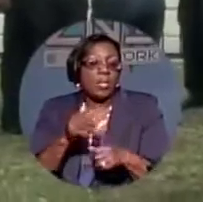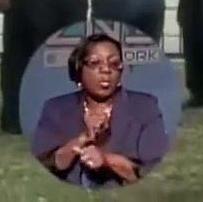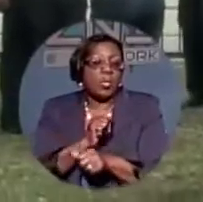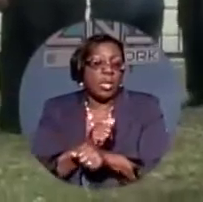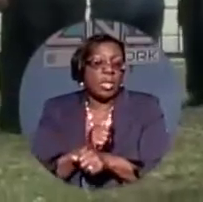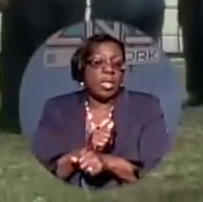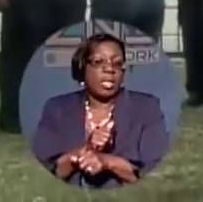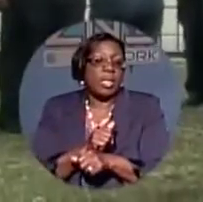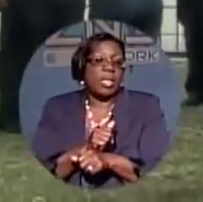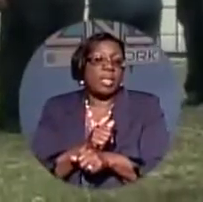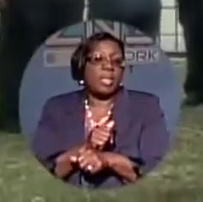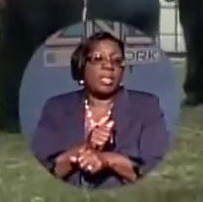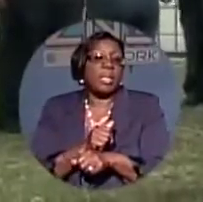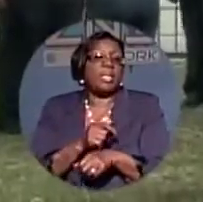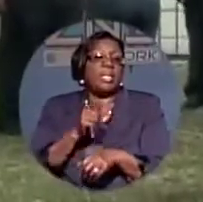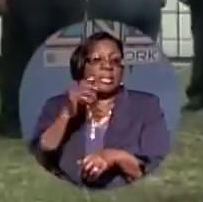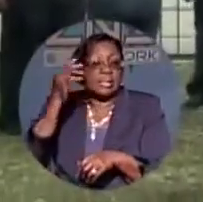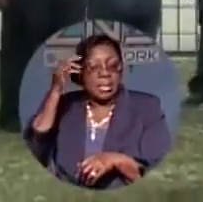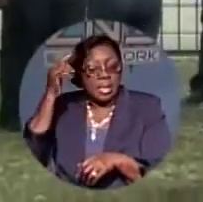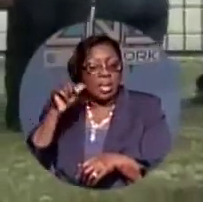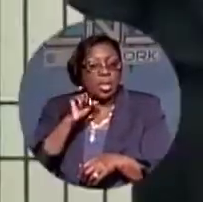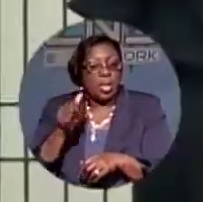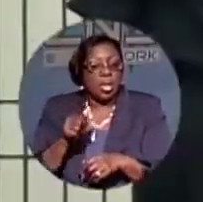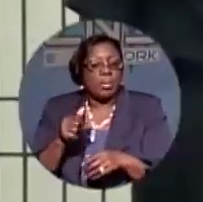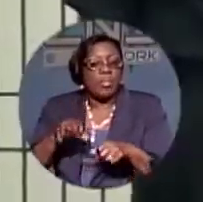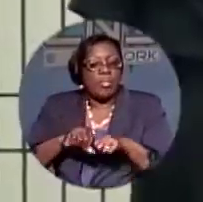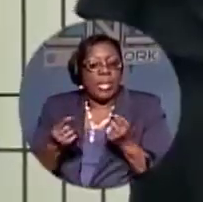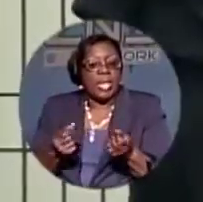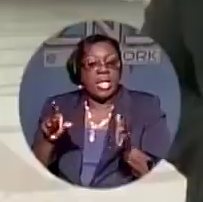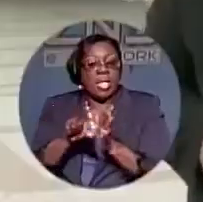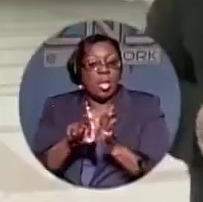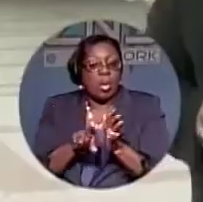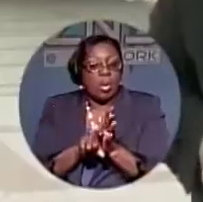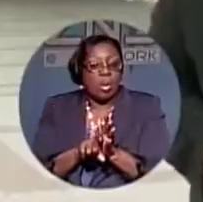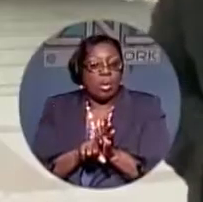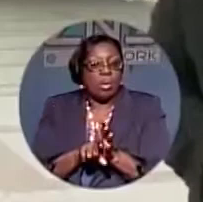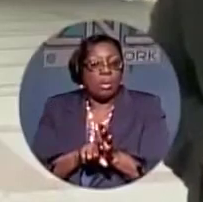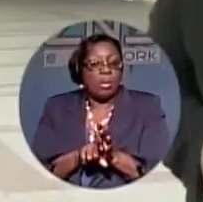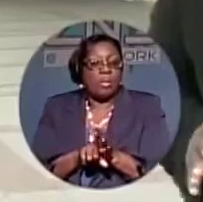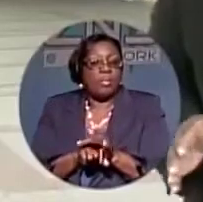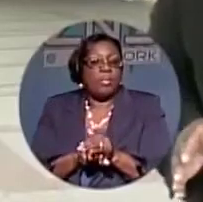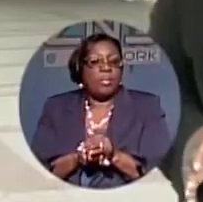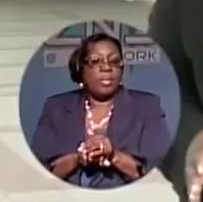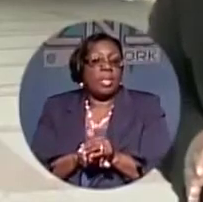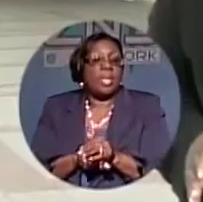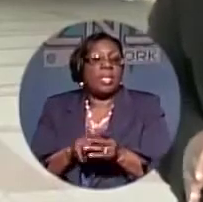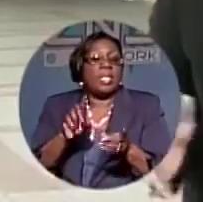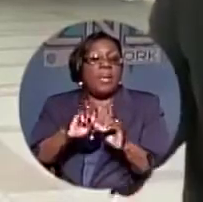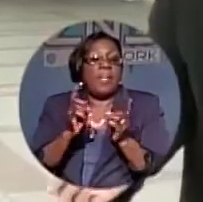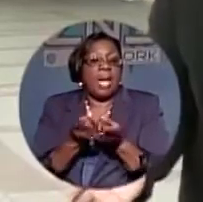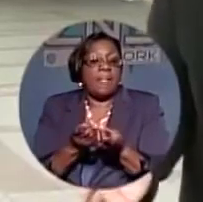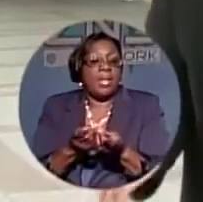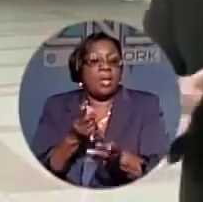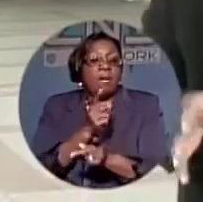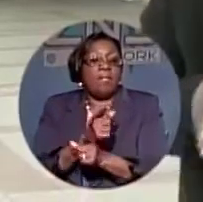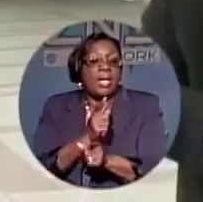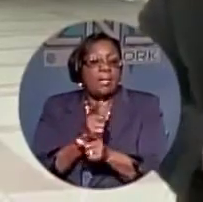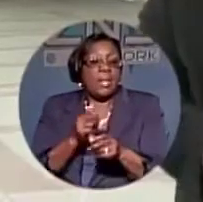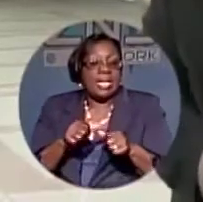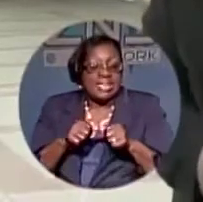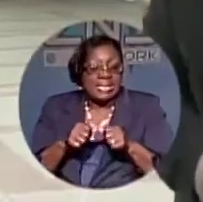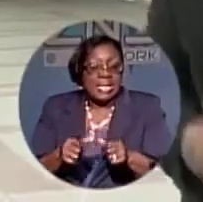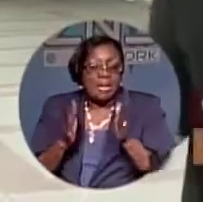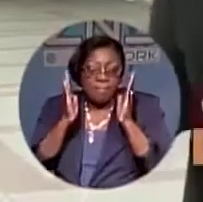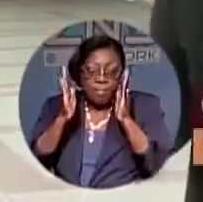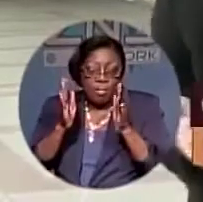law and can face a fine of up to $200 or 6-month imprisonment. Now, it's important to know that the Department of Labor is staying focused on dealing with the matter